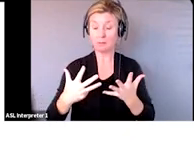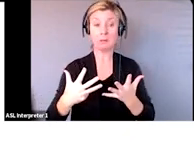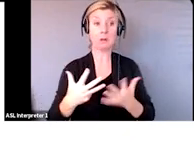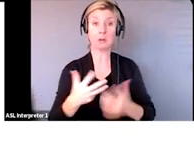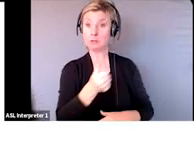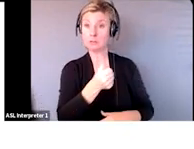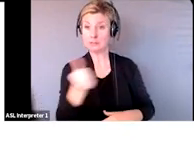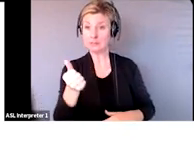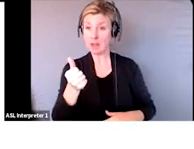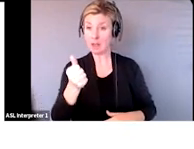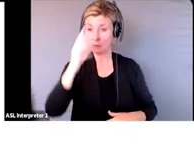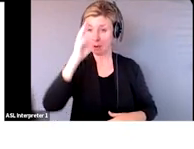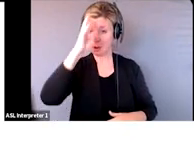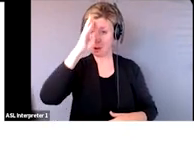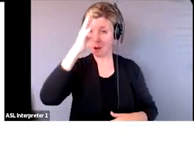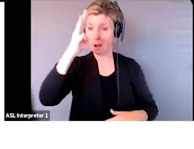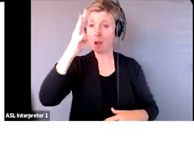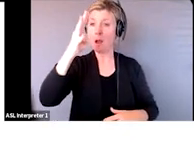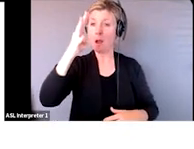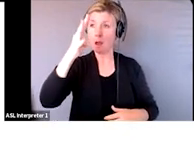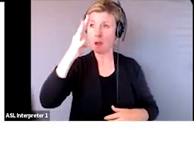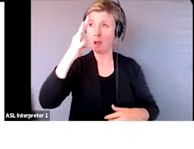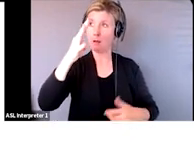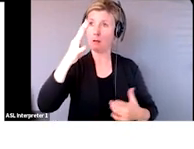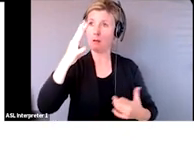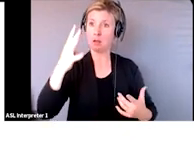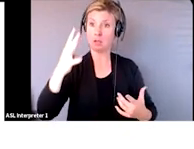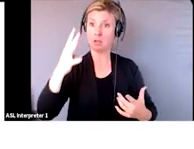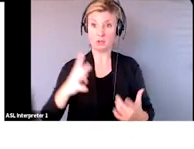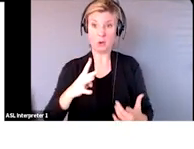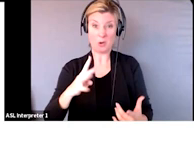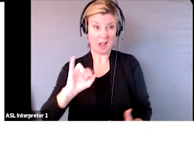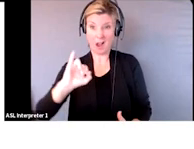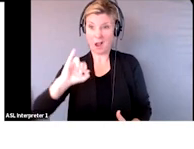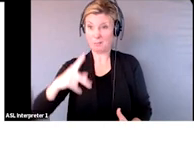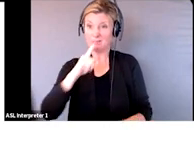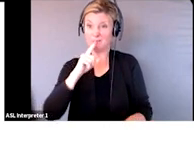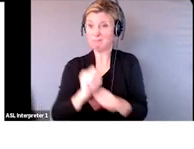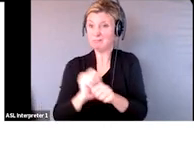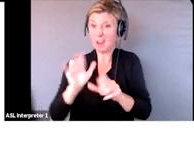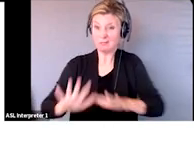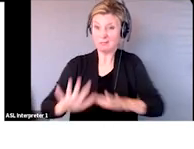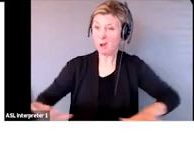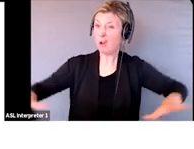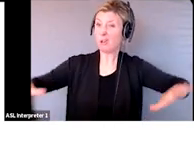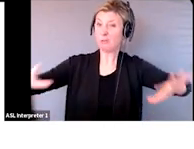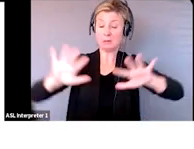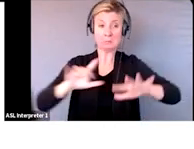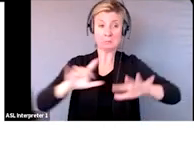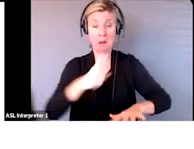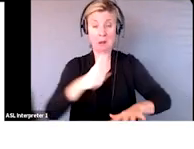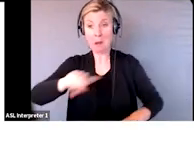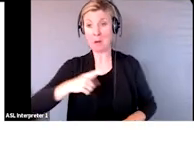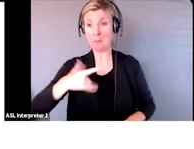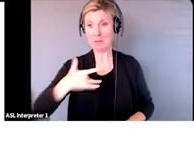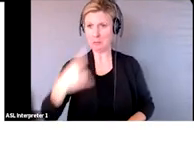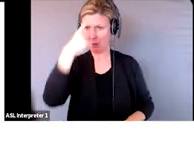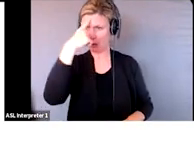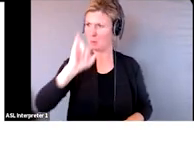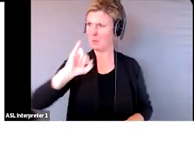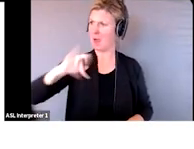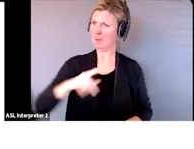It's all around you every day, and we don't often think about it. For example, intellectual property can be